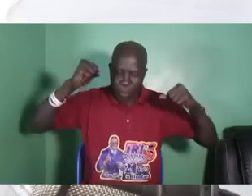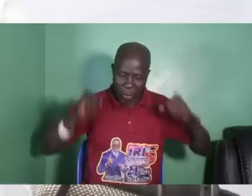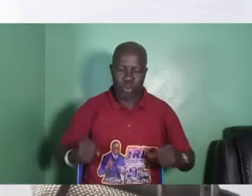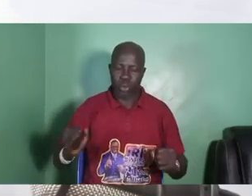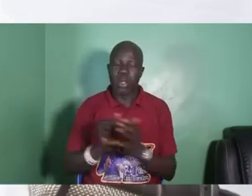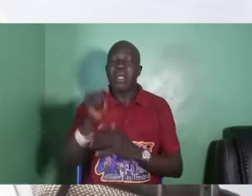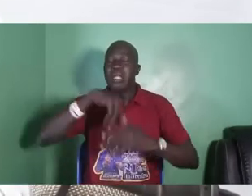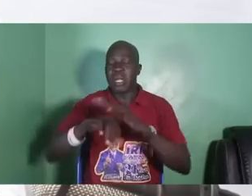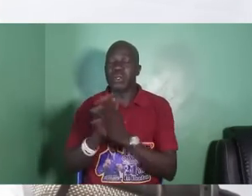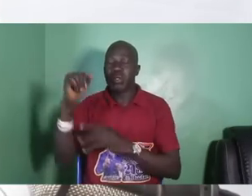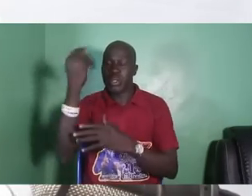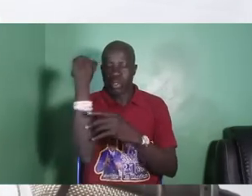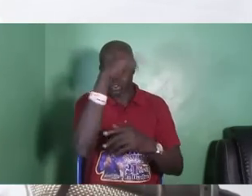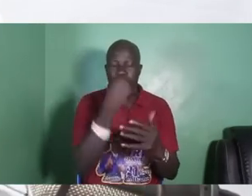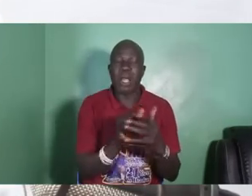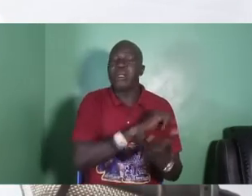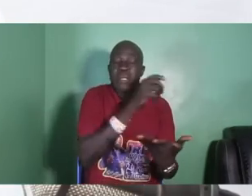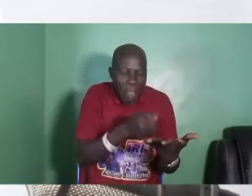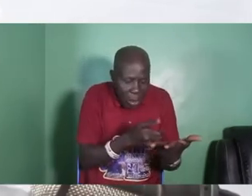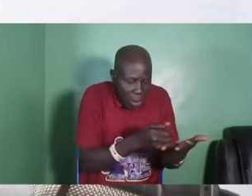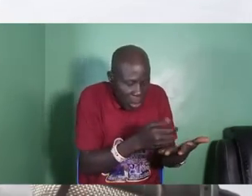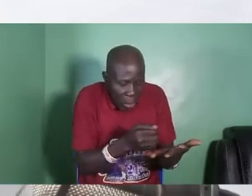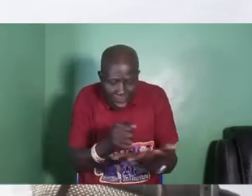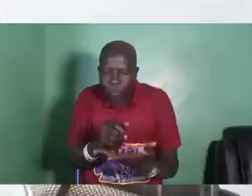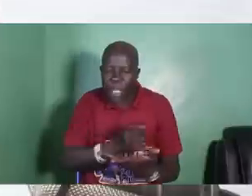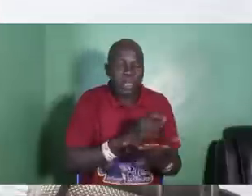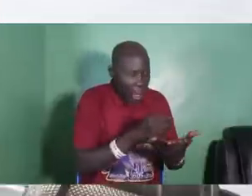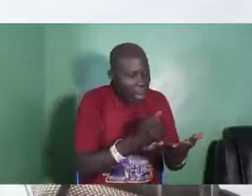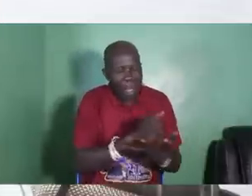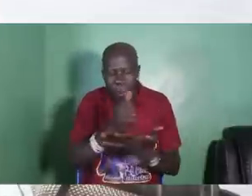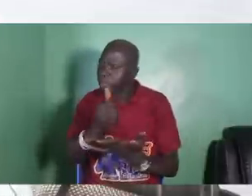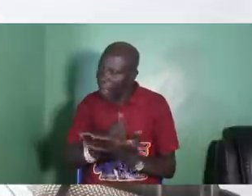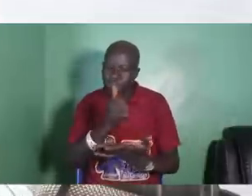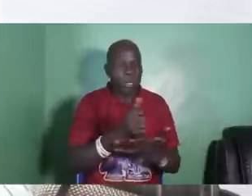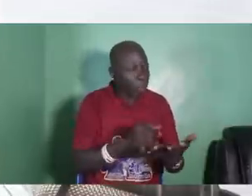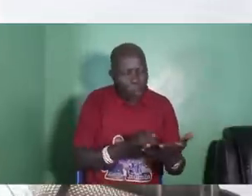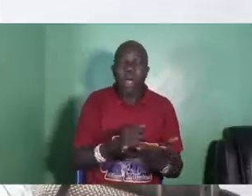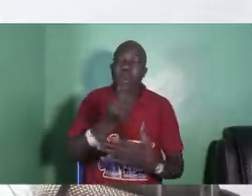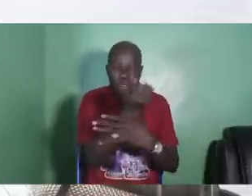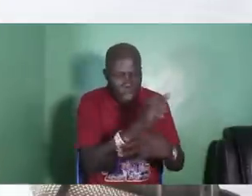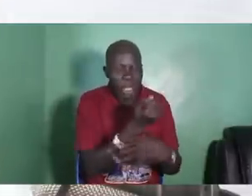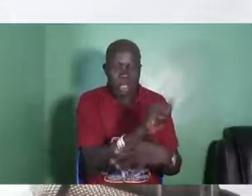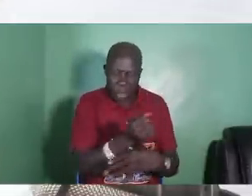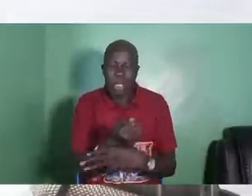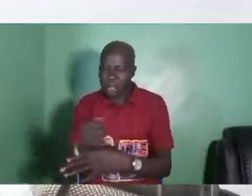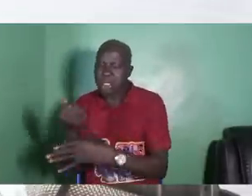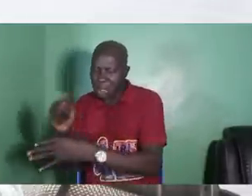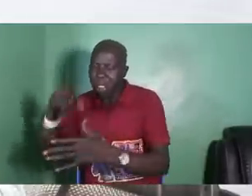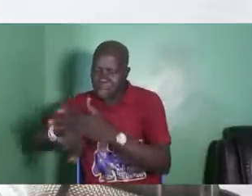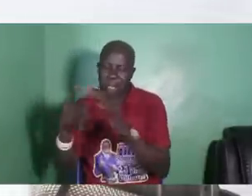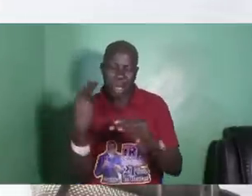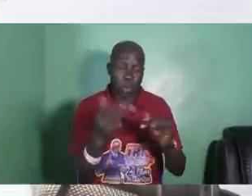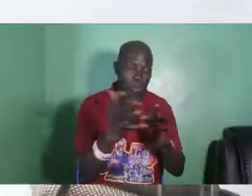The ways are open. I send powerful angels to you. You are social media. You tap your amen. You tap it. You tap it. You tap it. Then you share the power. In the